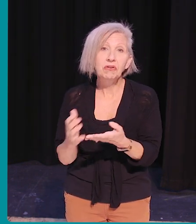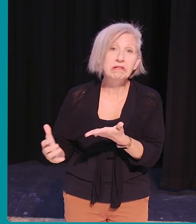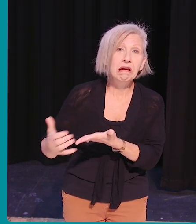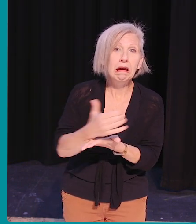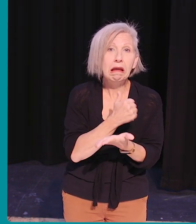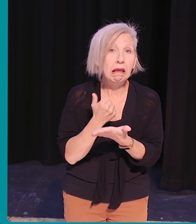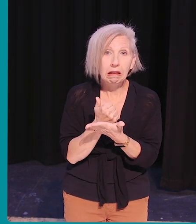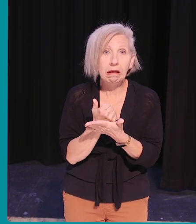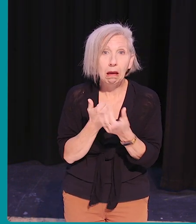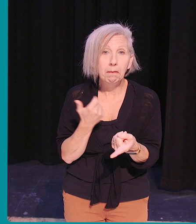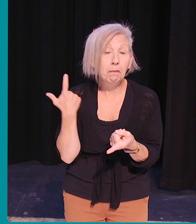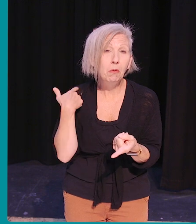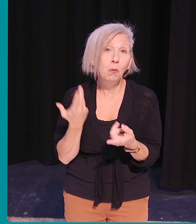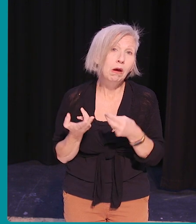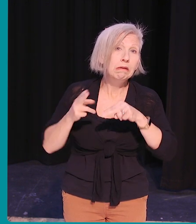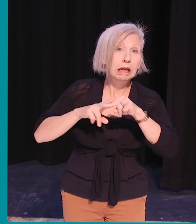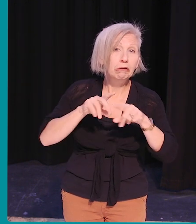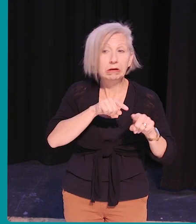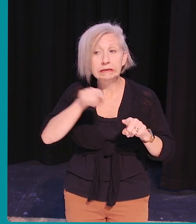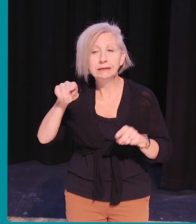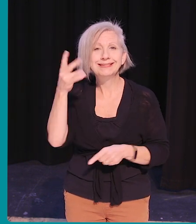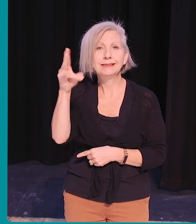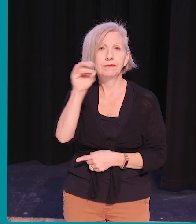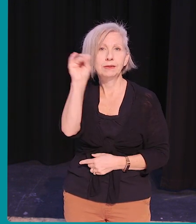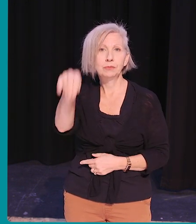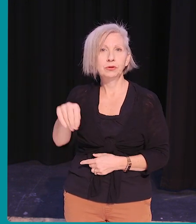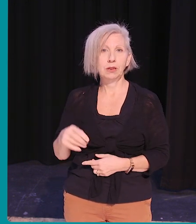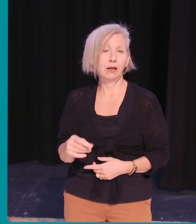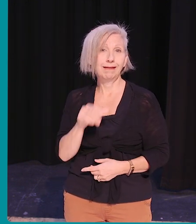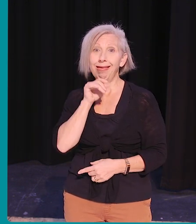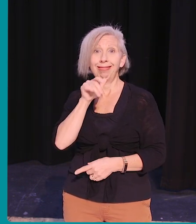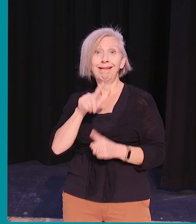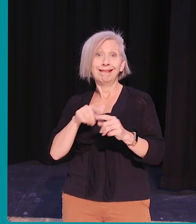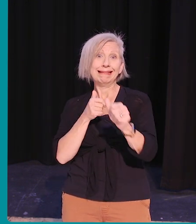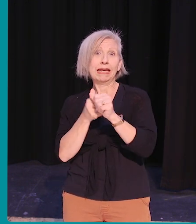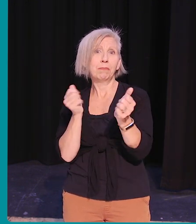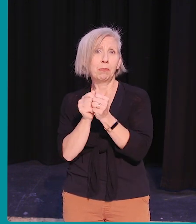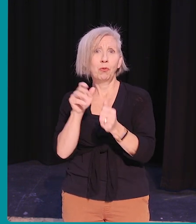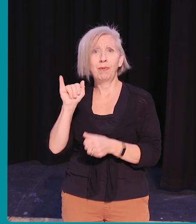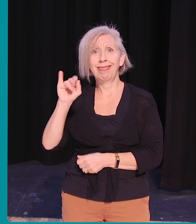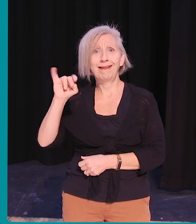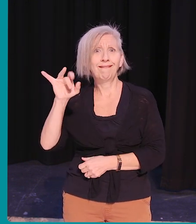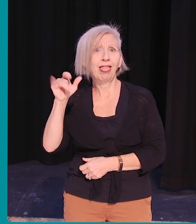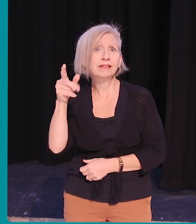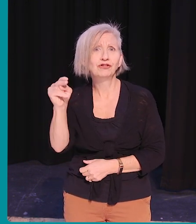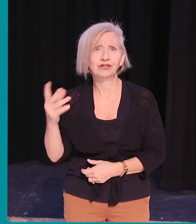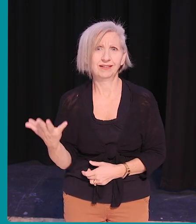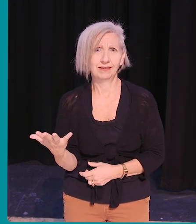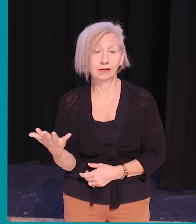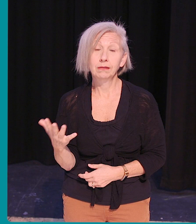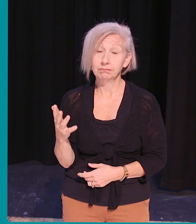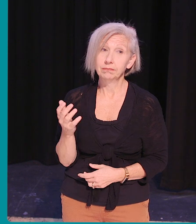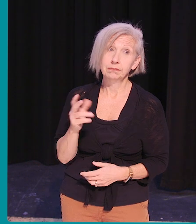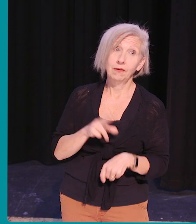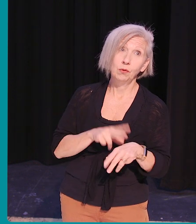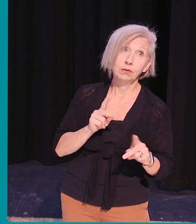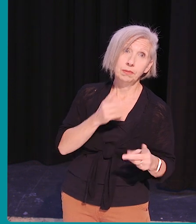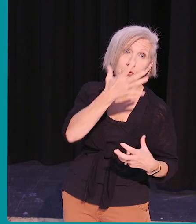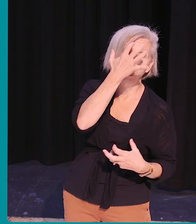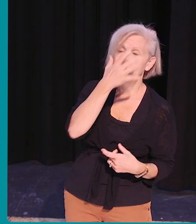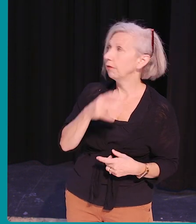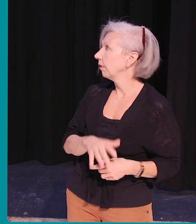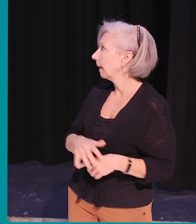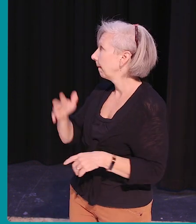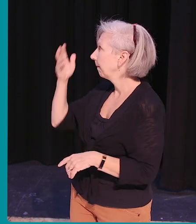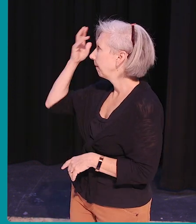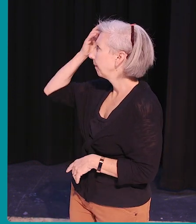angry politically? Again, it's because they're being left, right? We know exactly what those blue and green lines on the graph looks like. It looks like this stuff. It's that